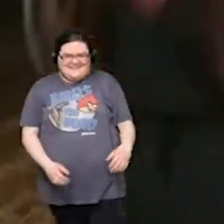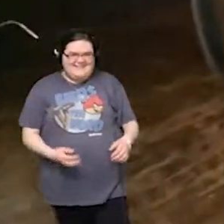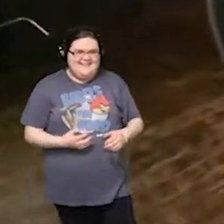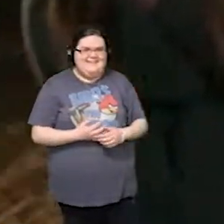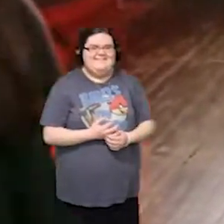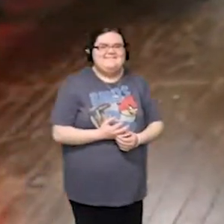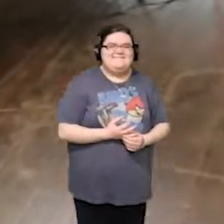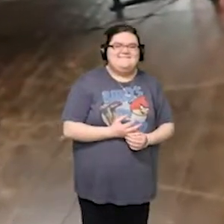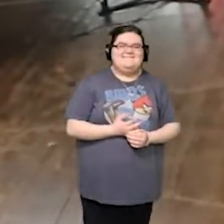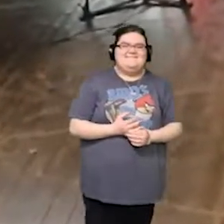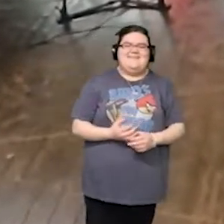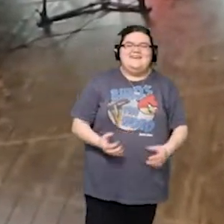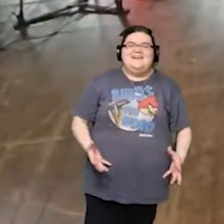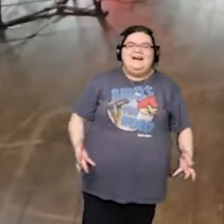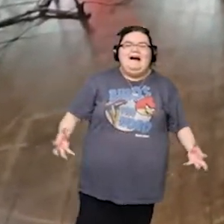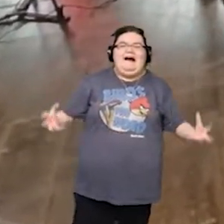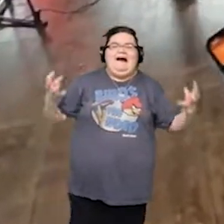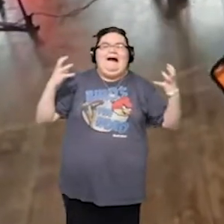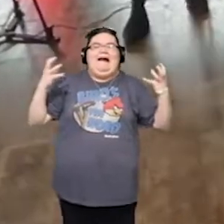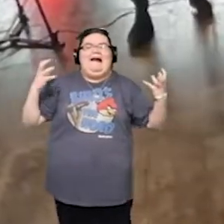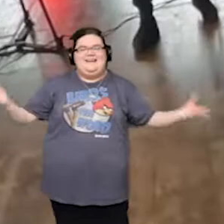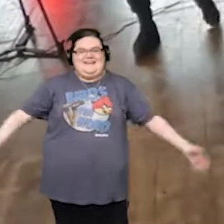out on set, but usually. He's going to sit there today, like.